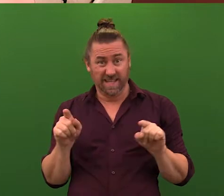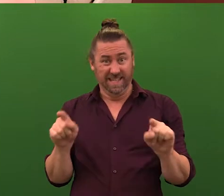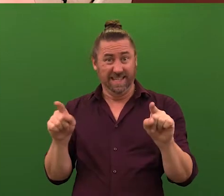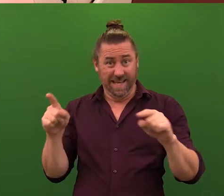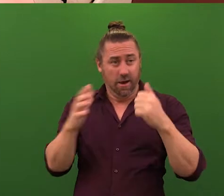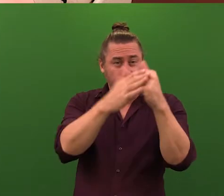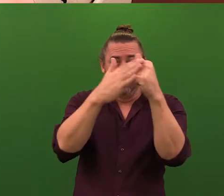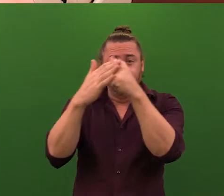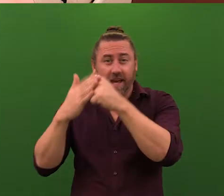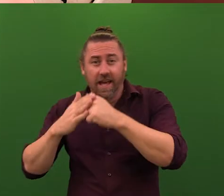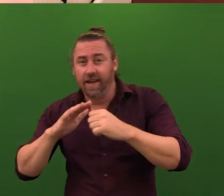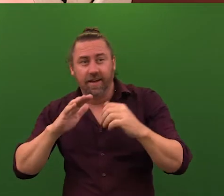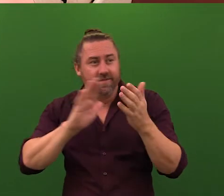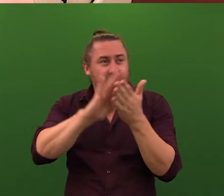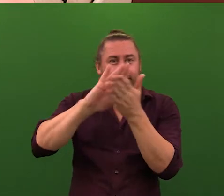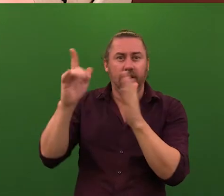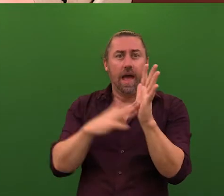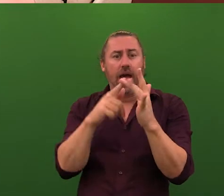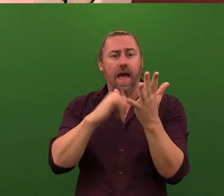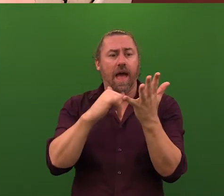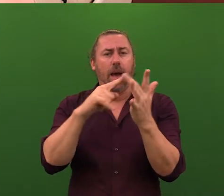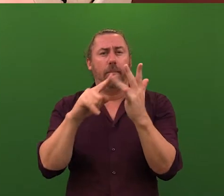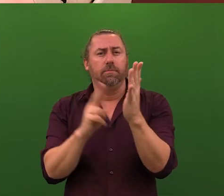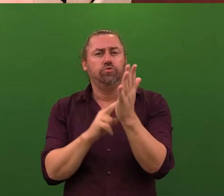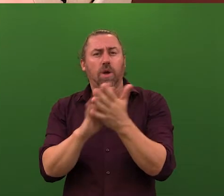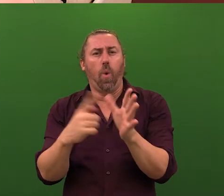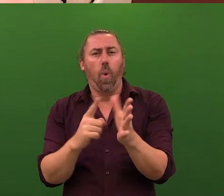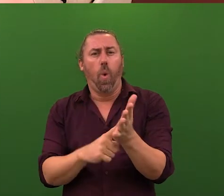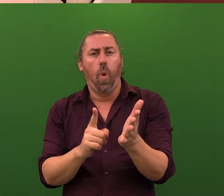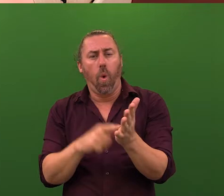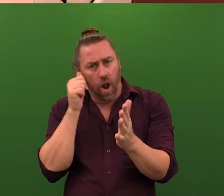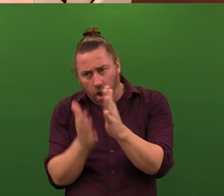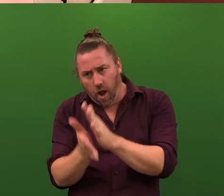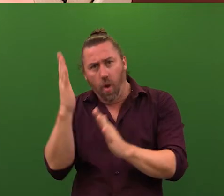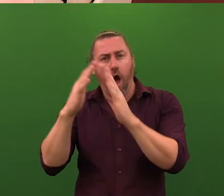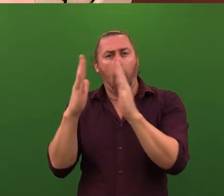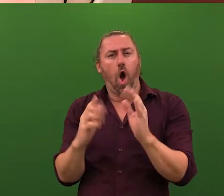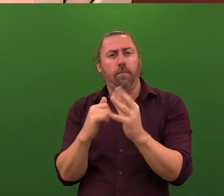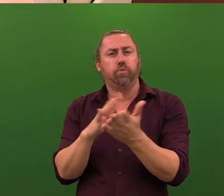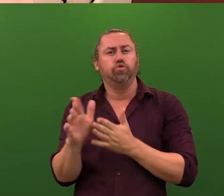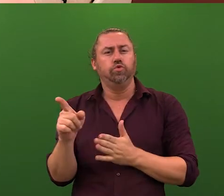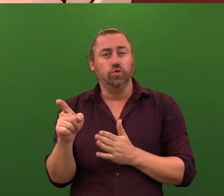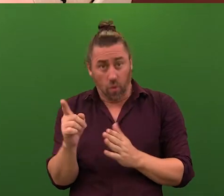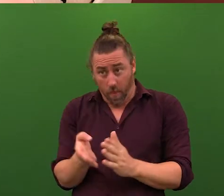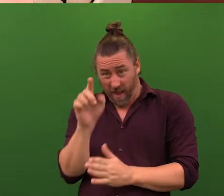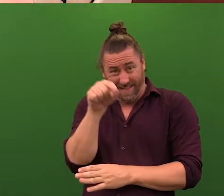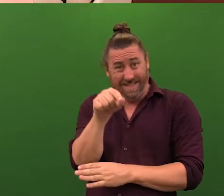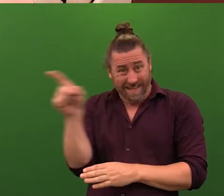He helped out with the restoration with the mission hall on the way to Homebush as well.